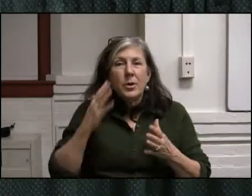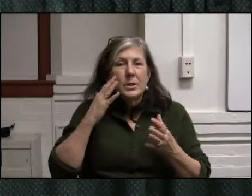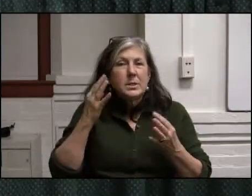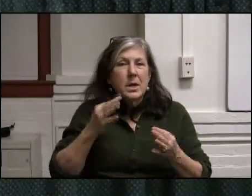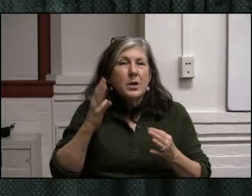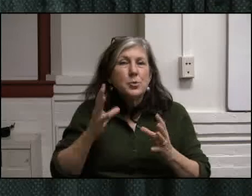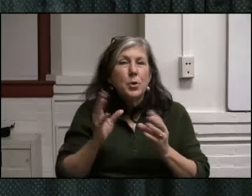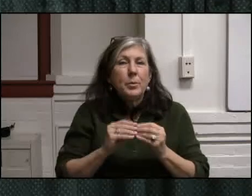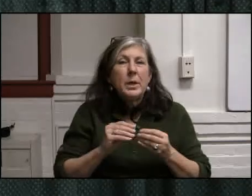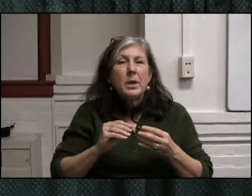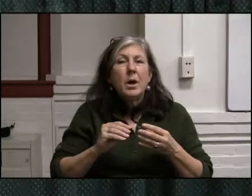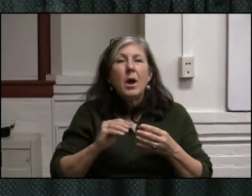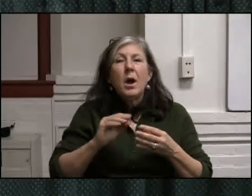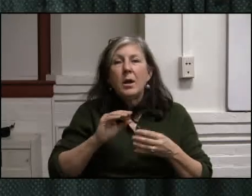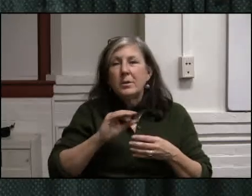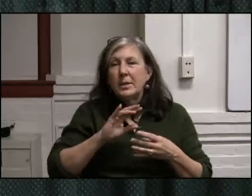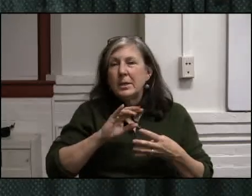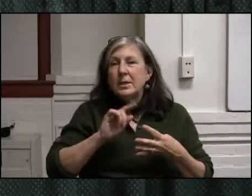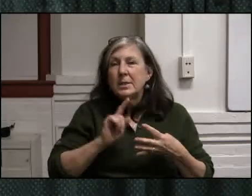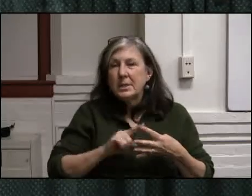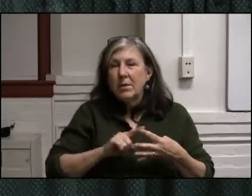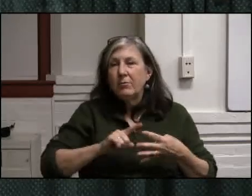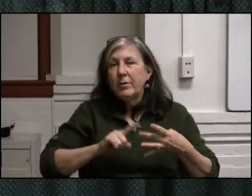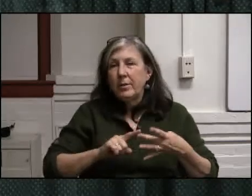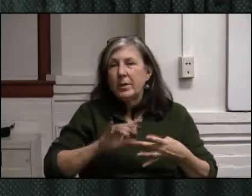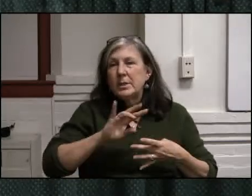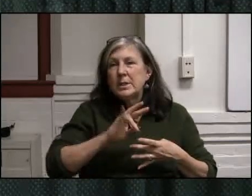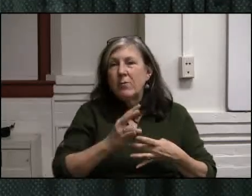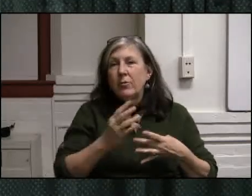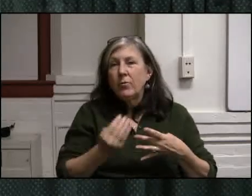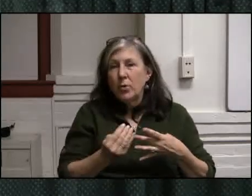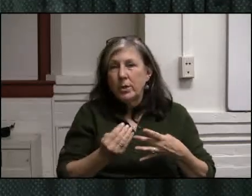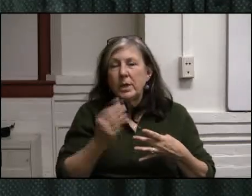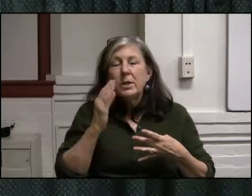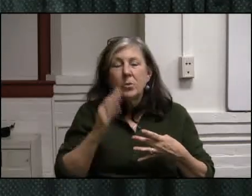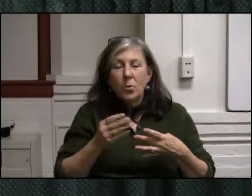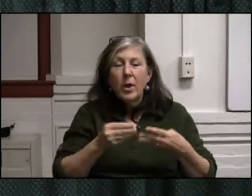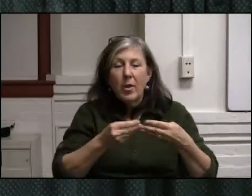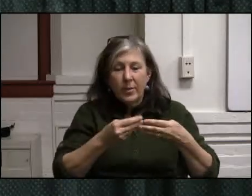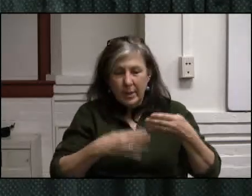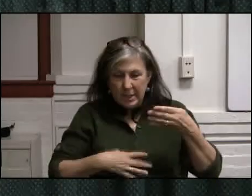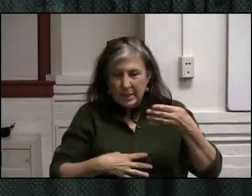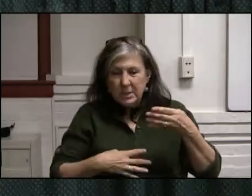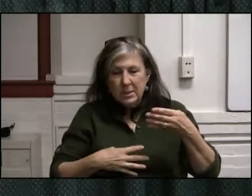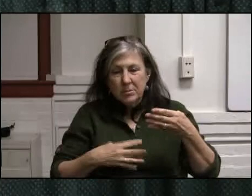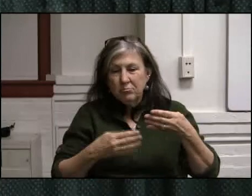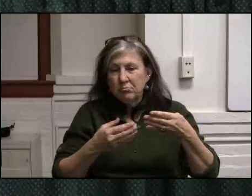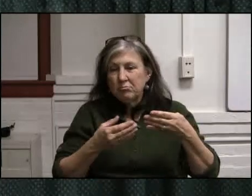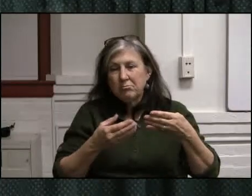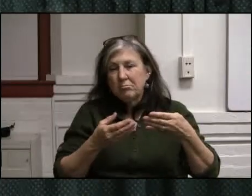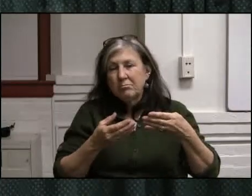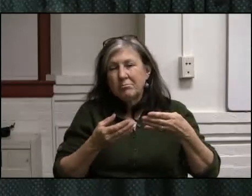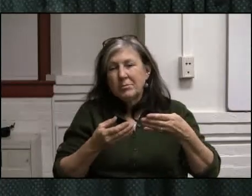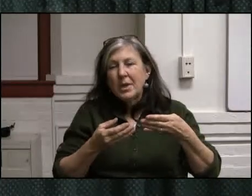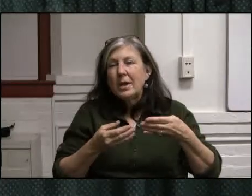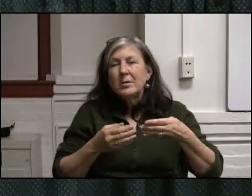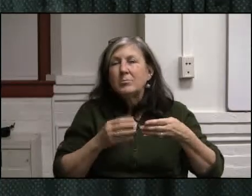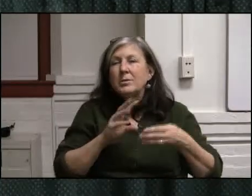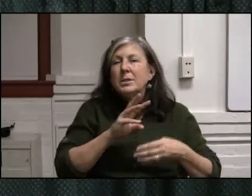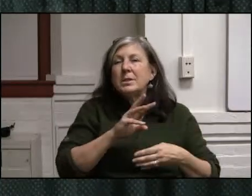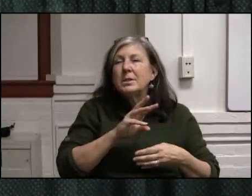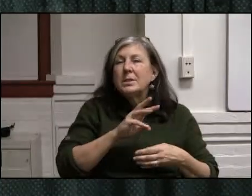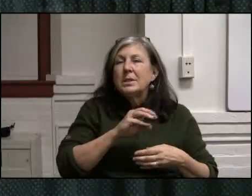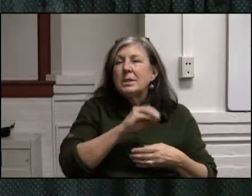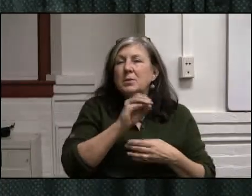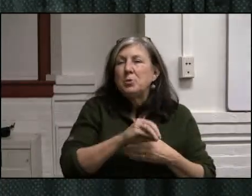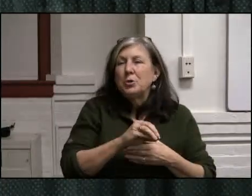are going to meet on both the 7th and the 14th. So we're going to divvy this up into, probably like a 60-40. Take a bigger bite out of it that